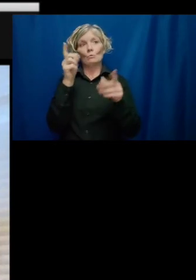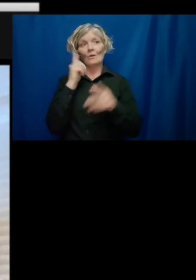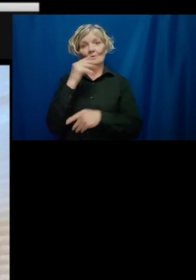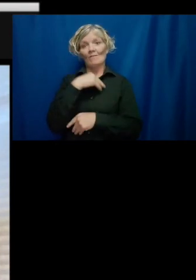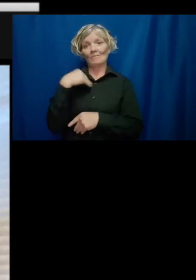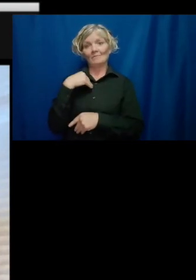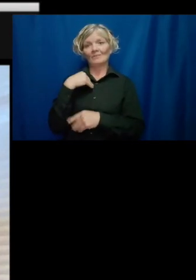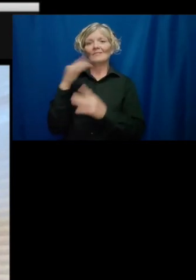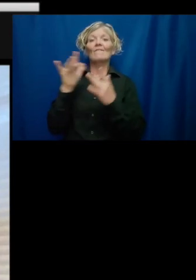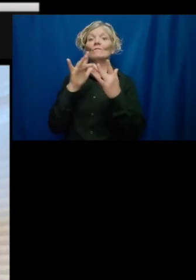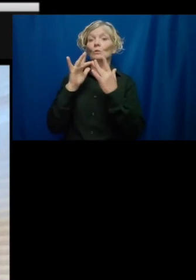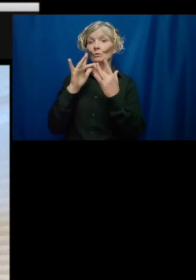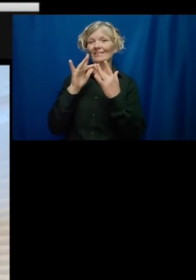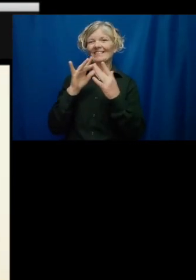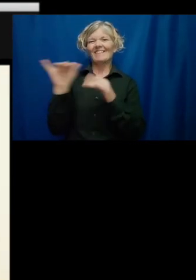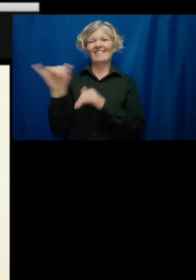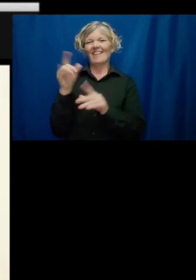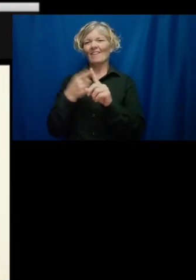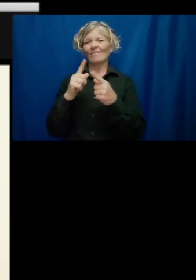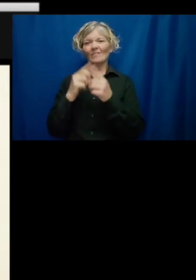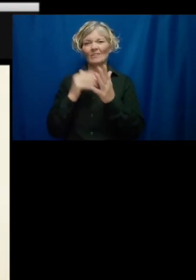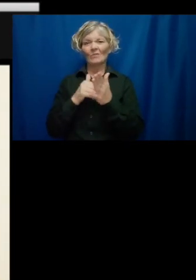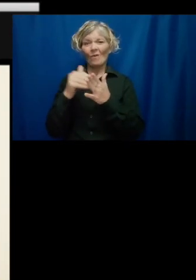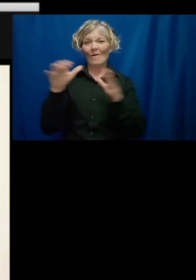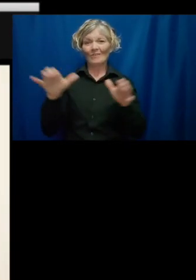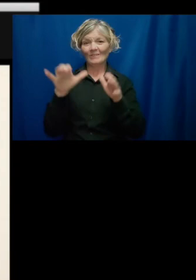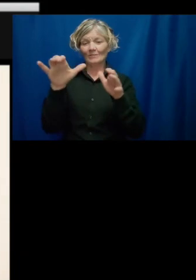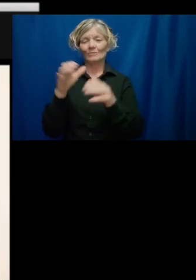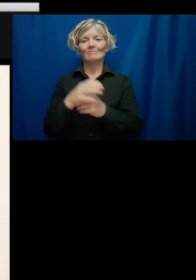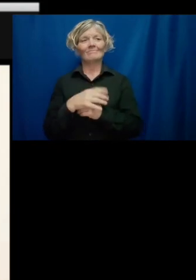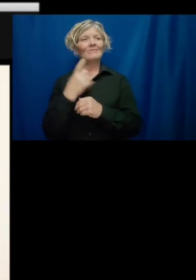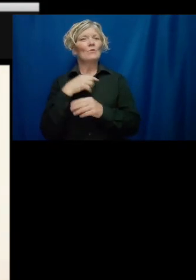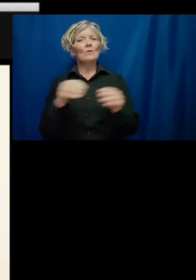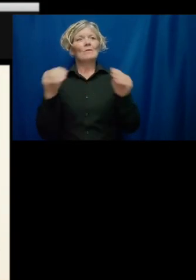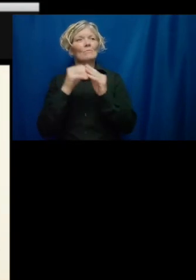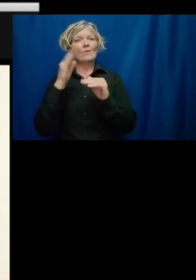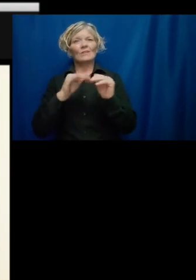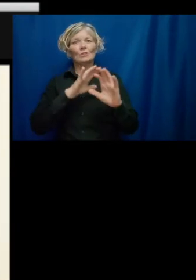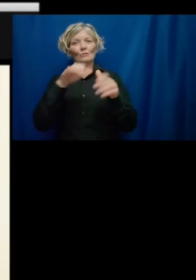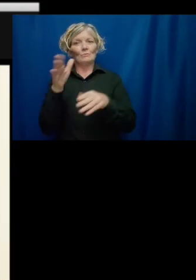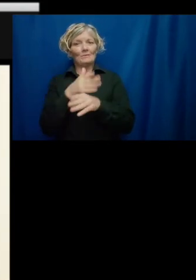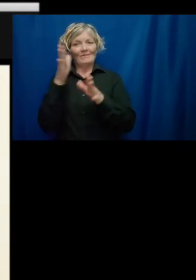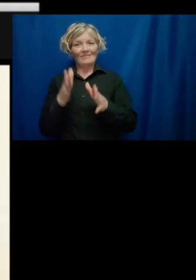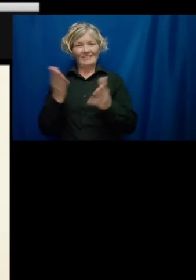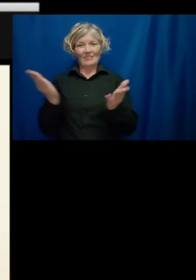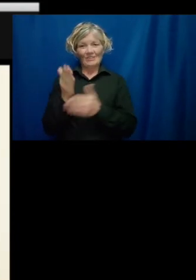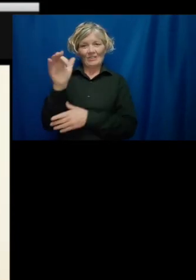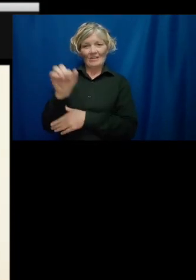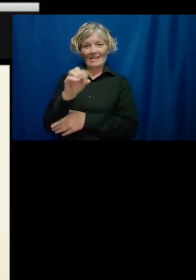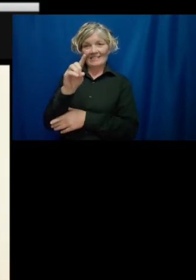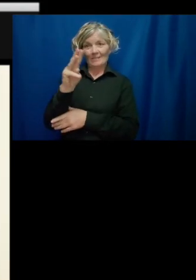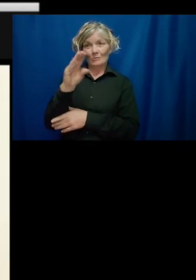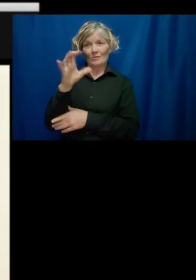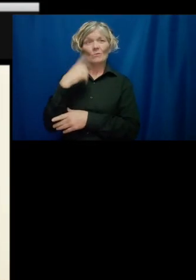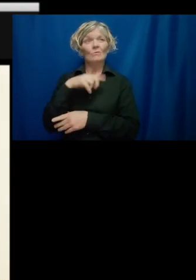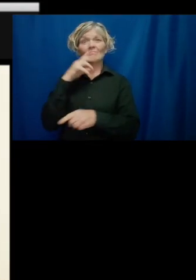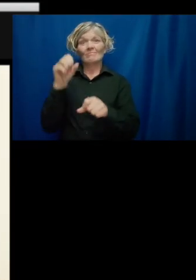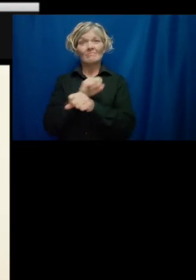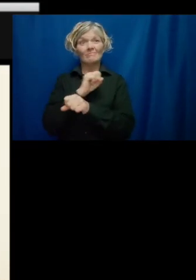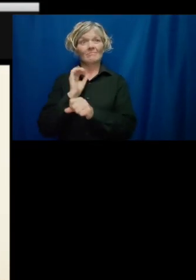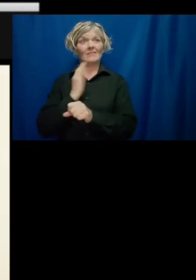friends so often do these days. We are more than just a group of singers here at San Diego Women's Chorus. We truly are each other's